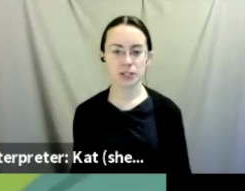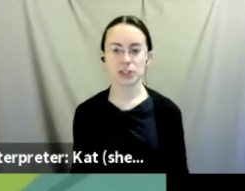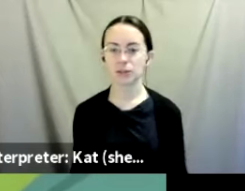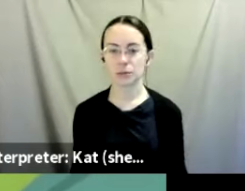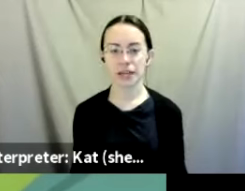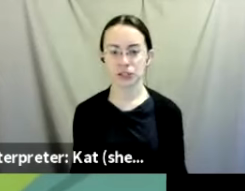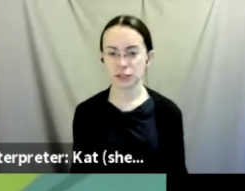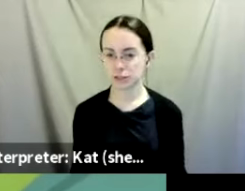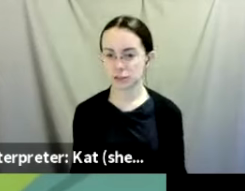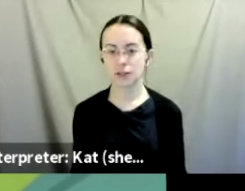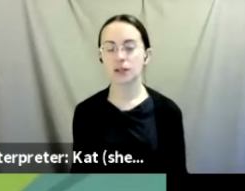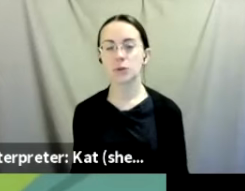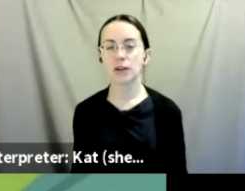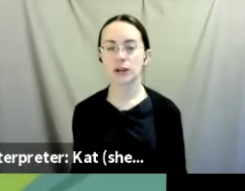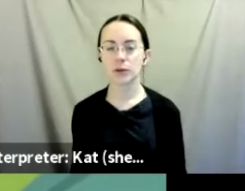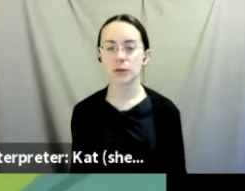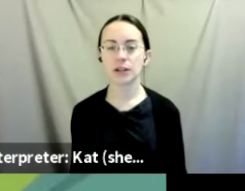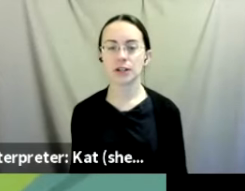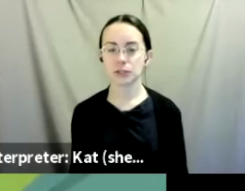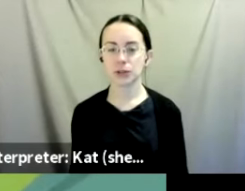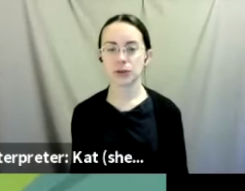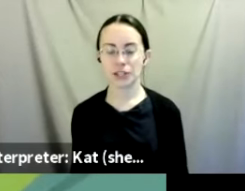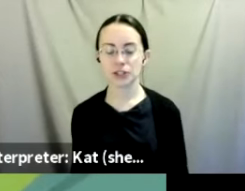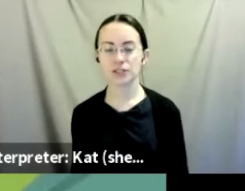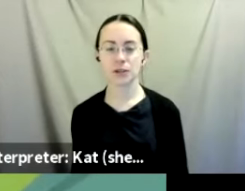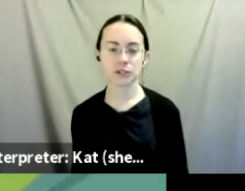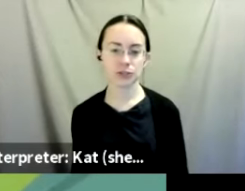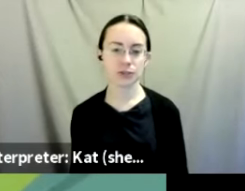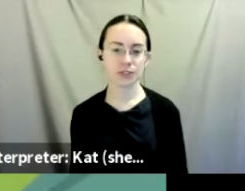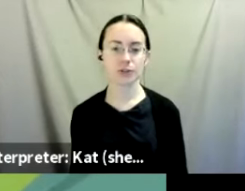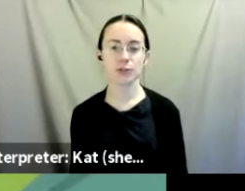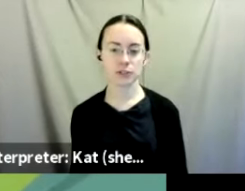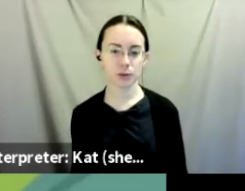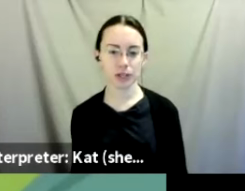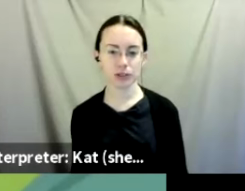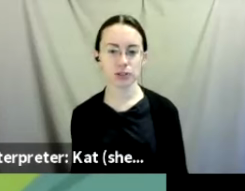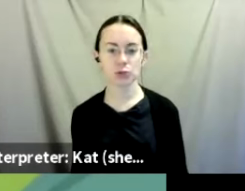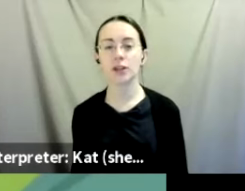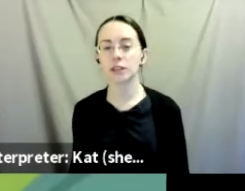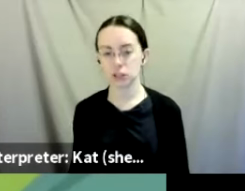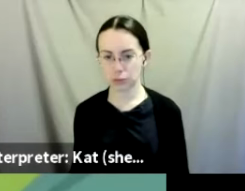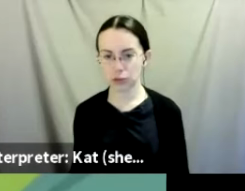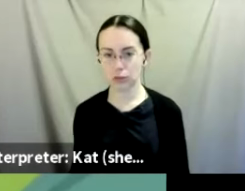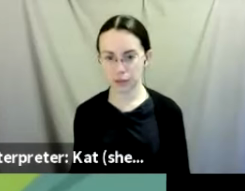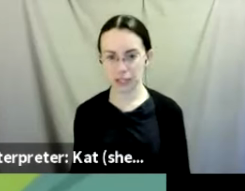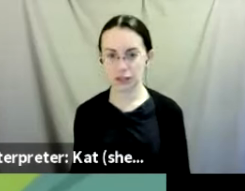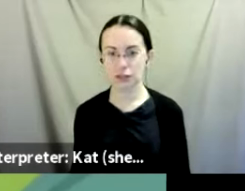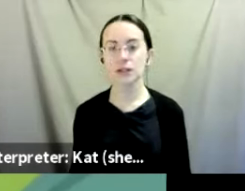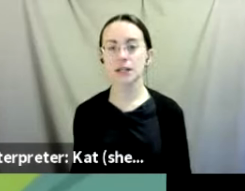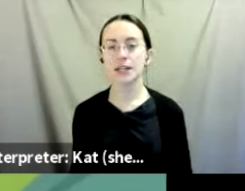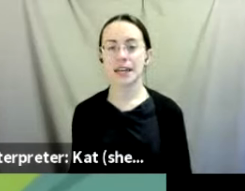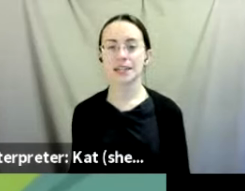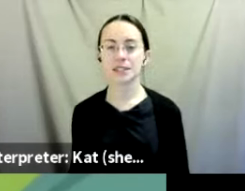experienced discrimination from patients. Whenever I would work individually with patients, I would introduce myself using spoken English with an interpreter with